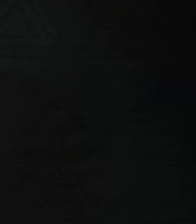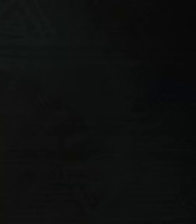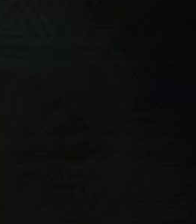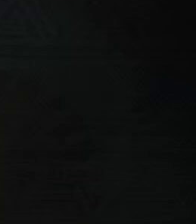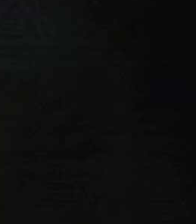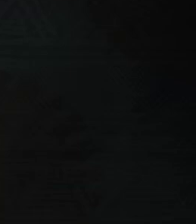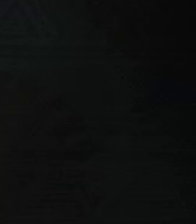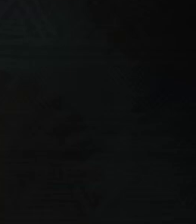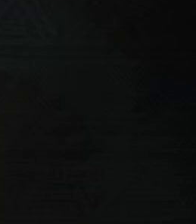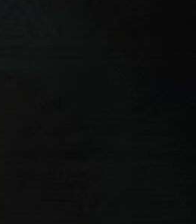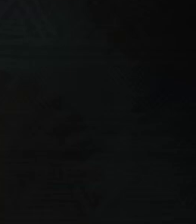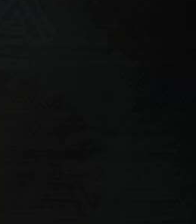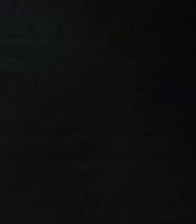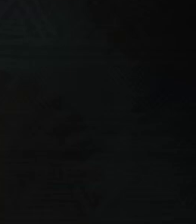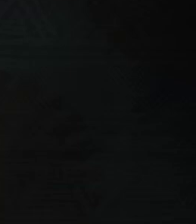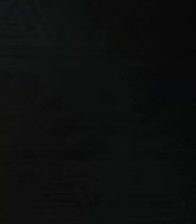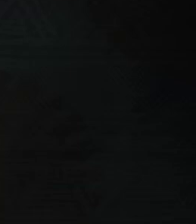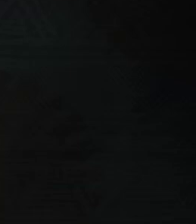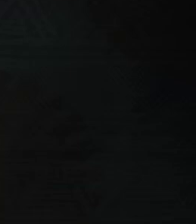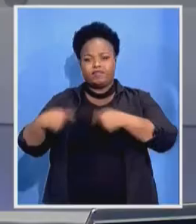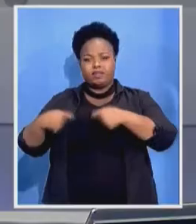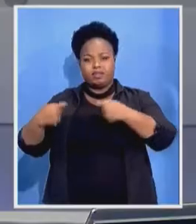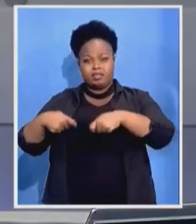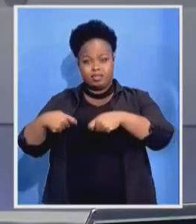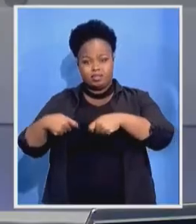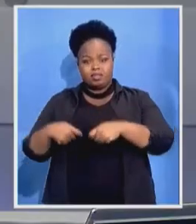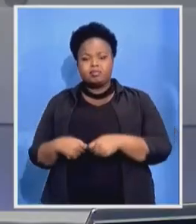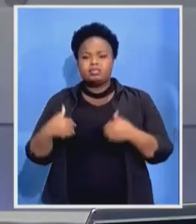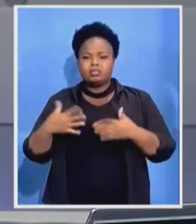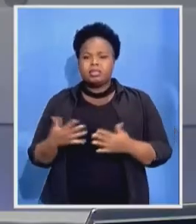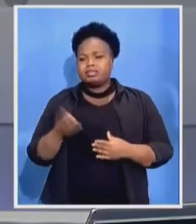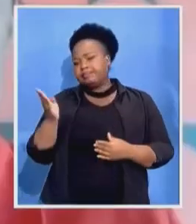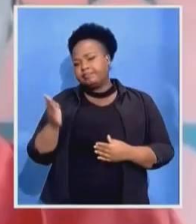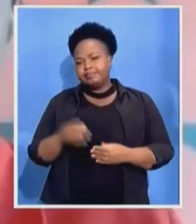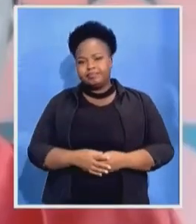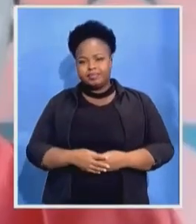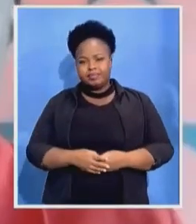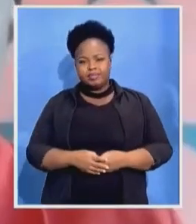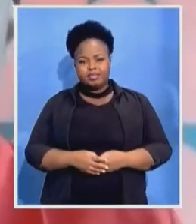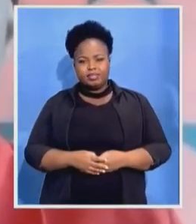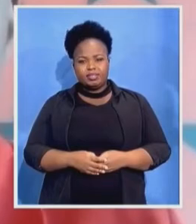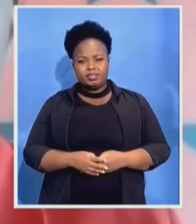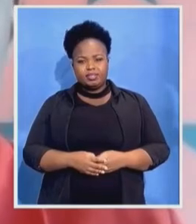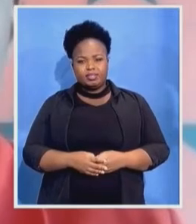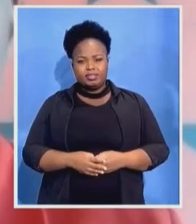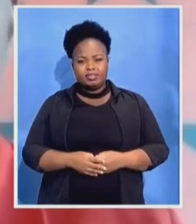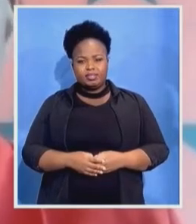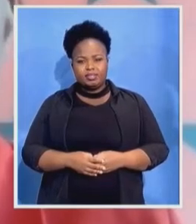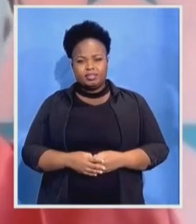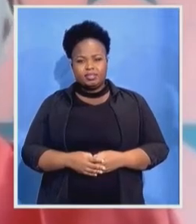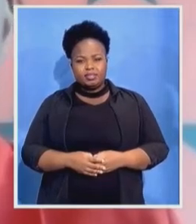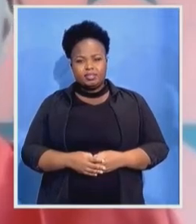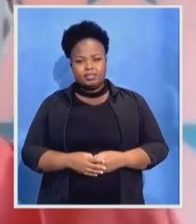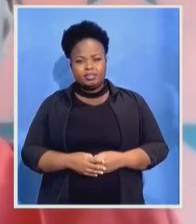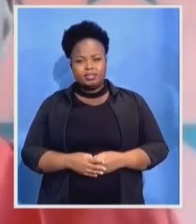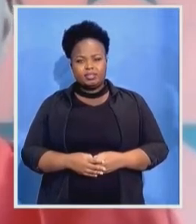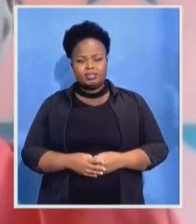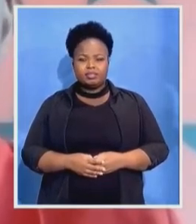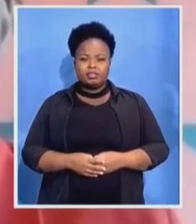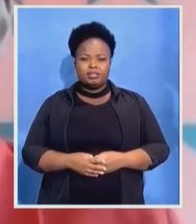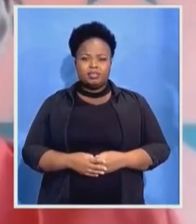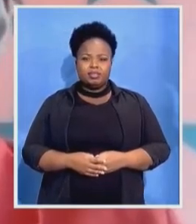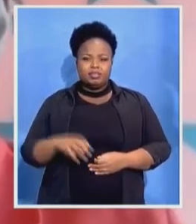initiative. It has started. Let's take you there now live. General Secretary Dr. Bladen Zimande will present the